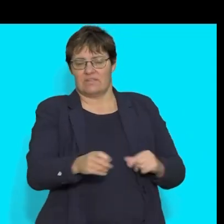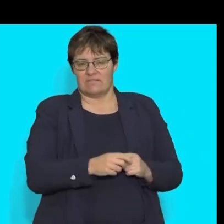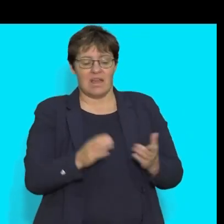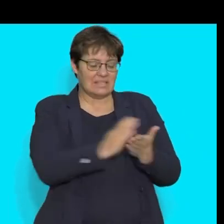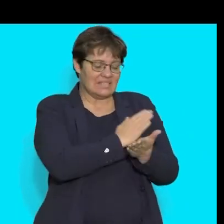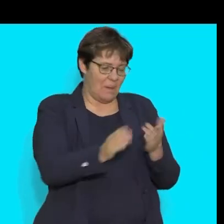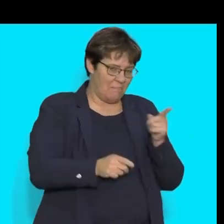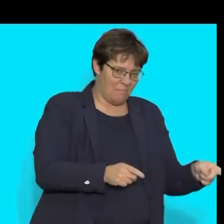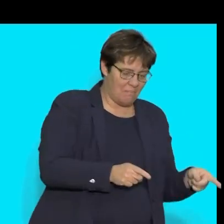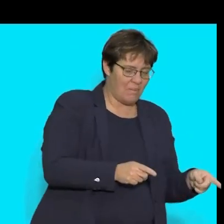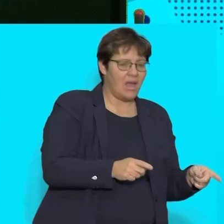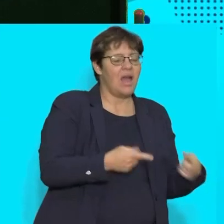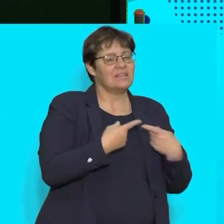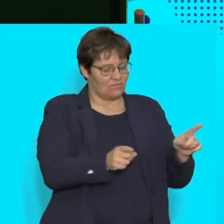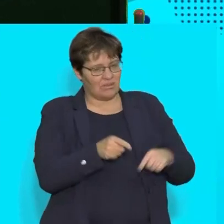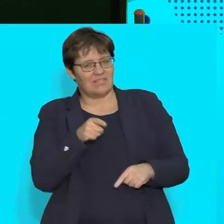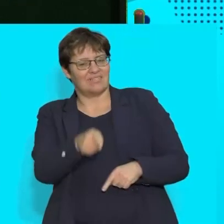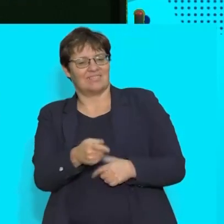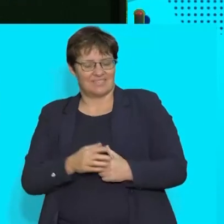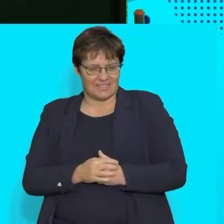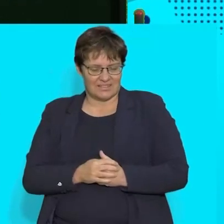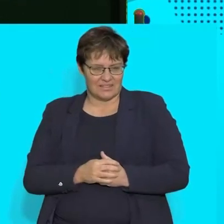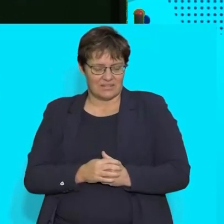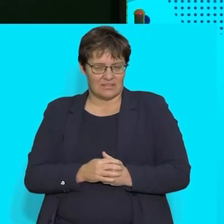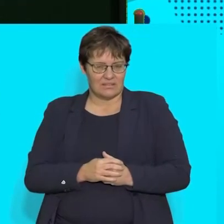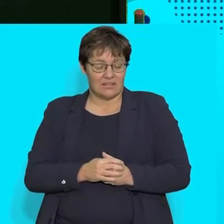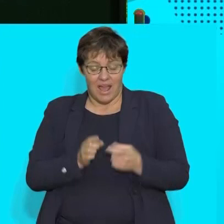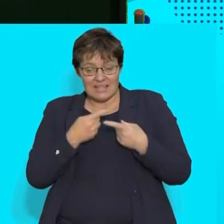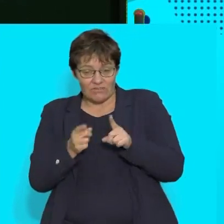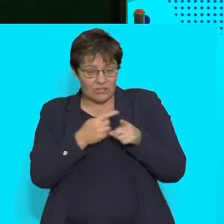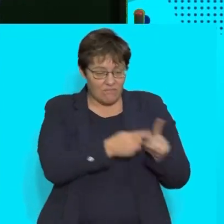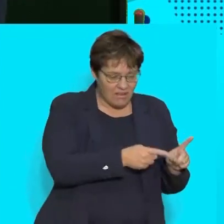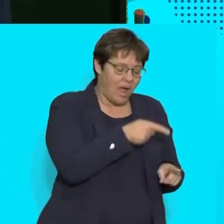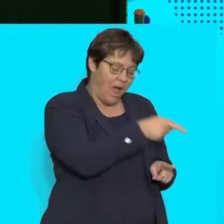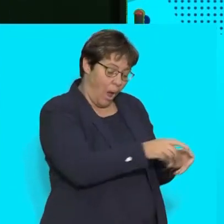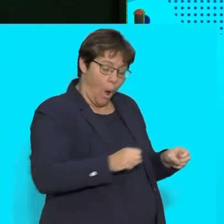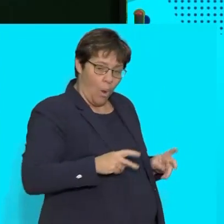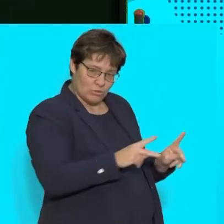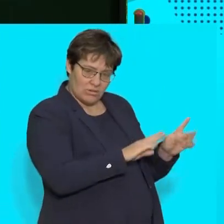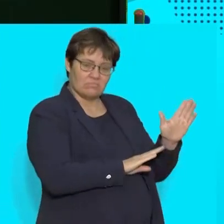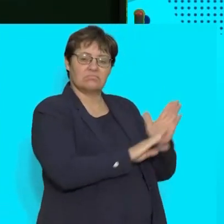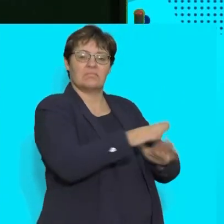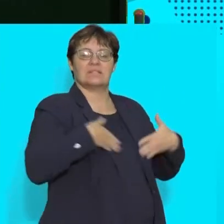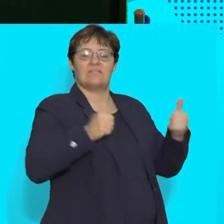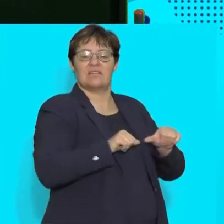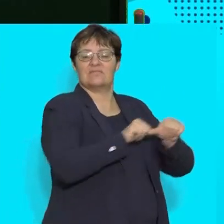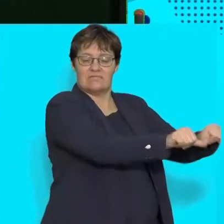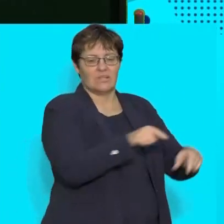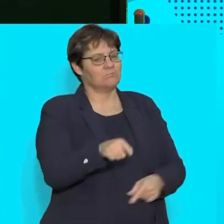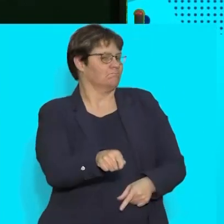some individuals different to others. And those differences give some individuals a better chance at